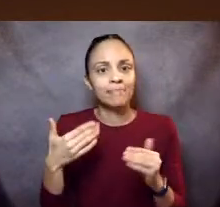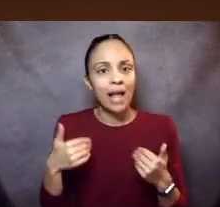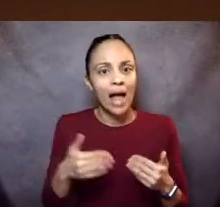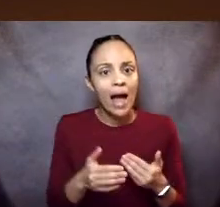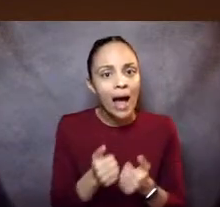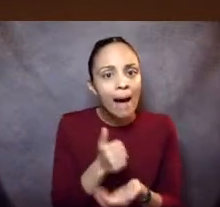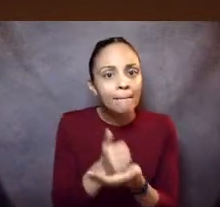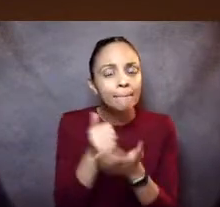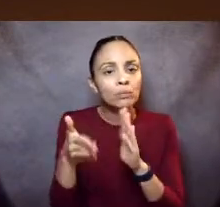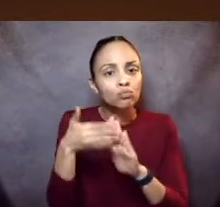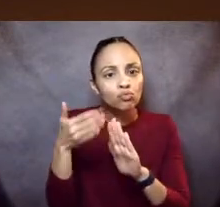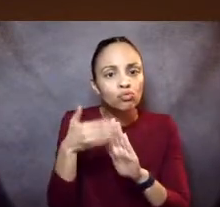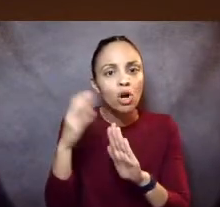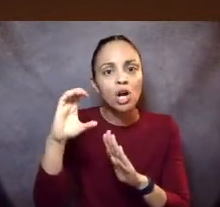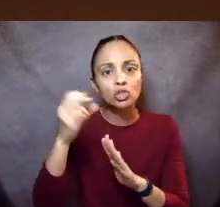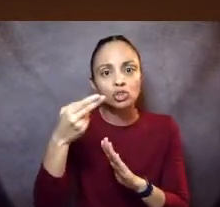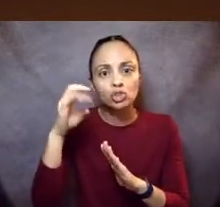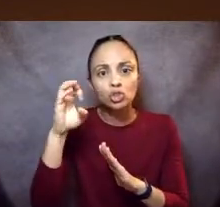And